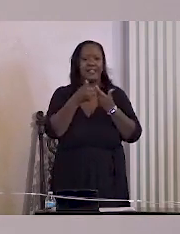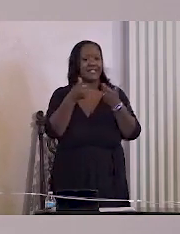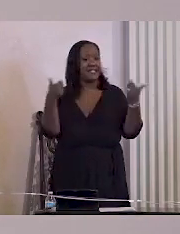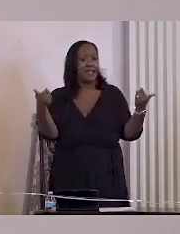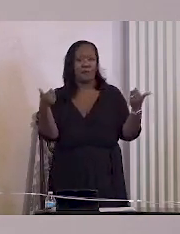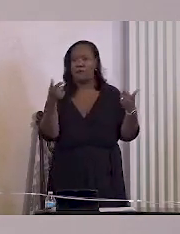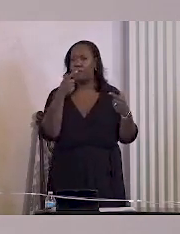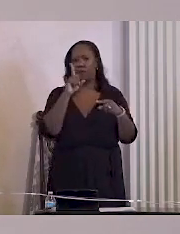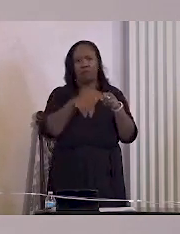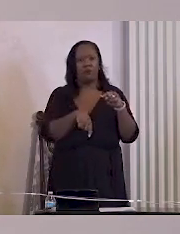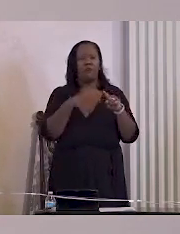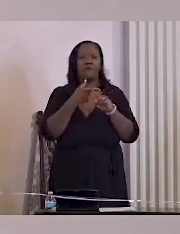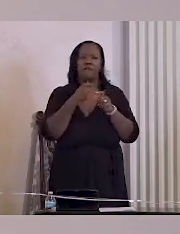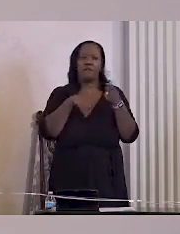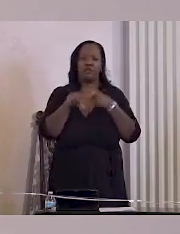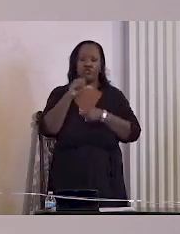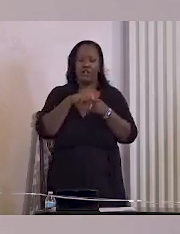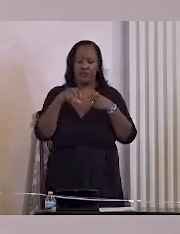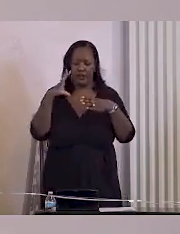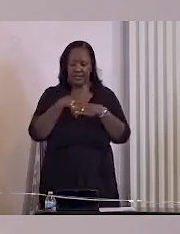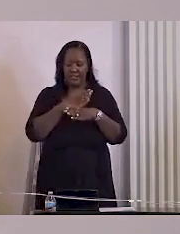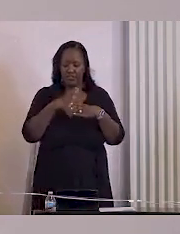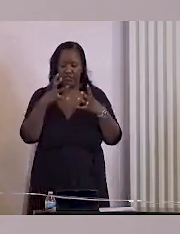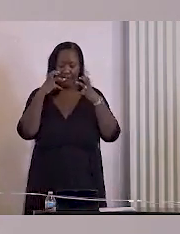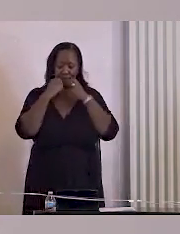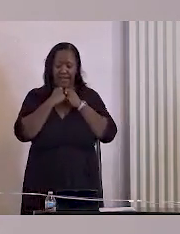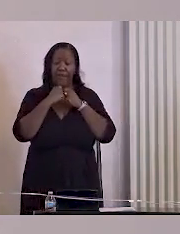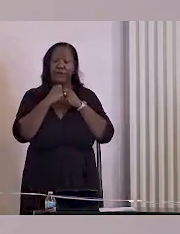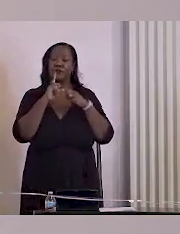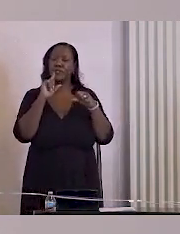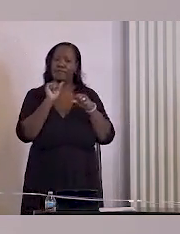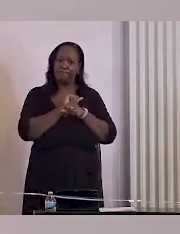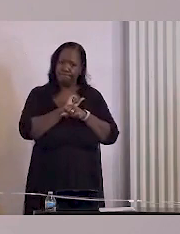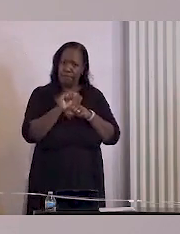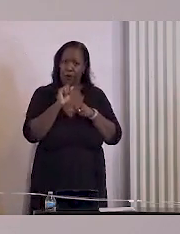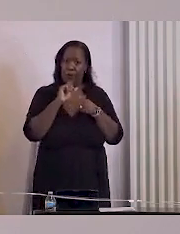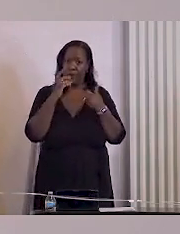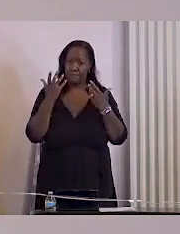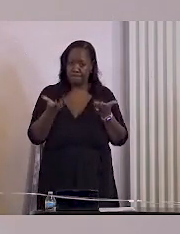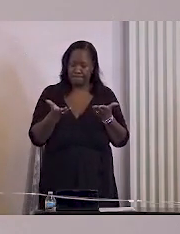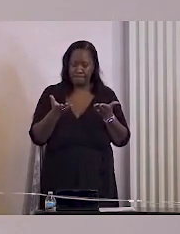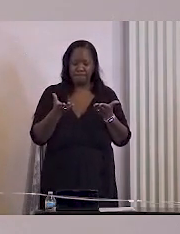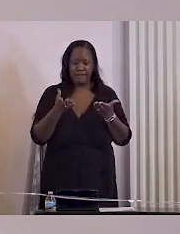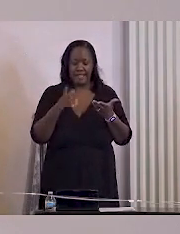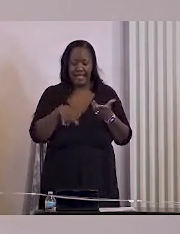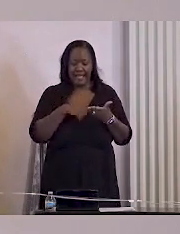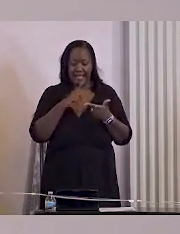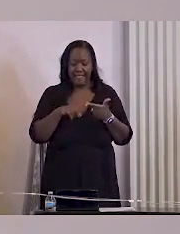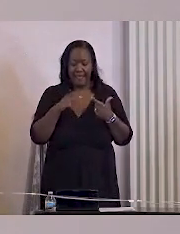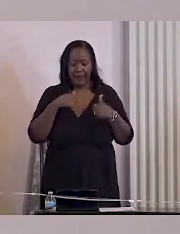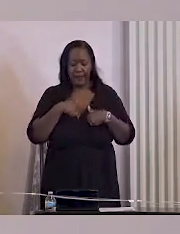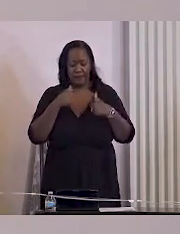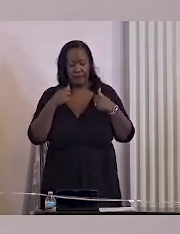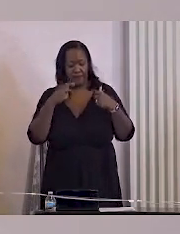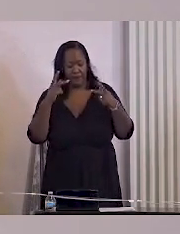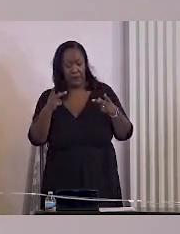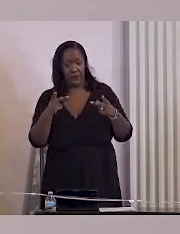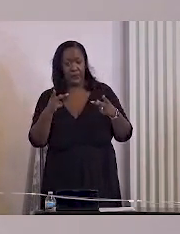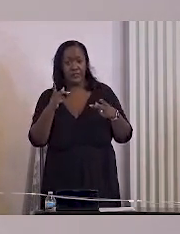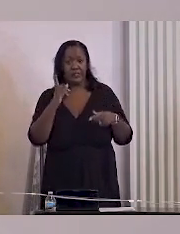another. These shared values are, and then it is proposed that we start